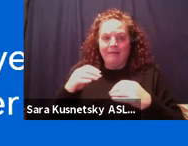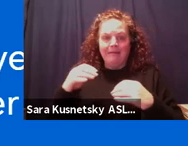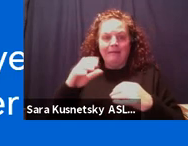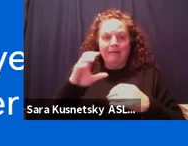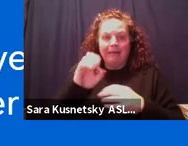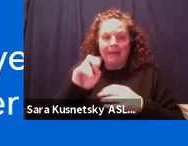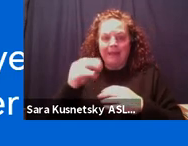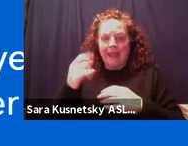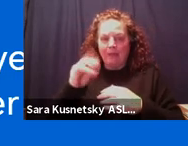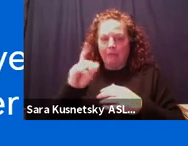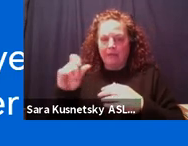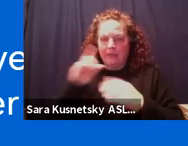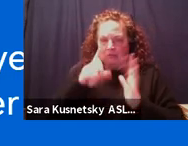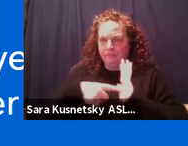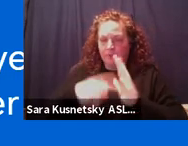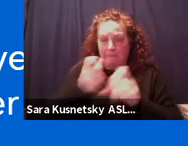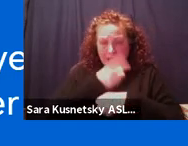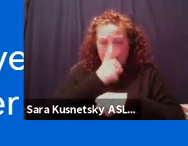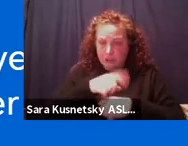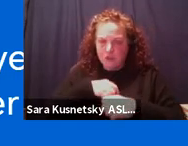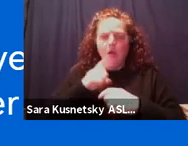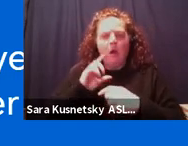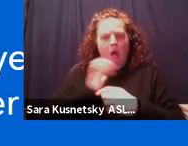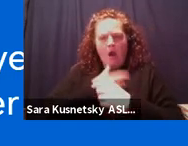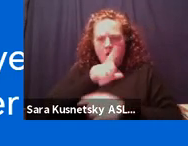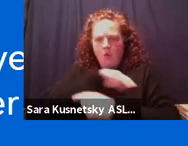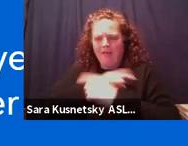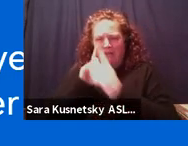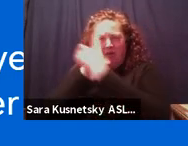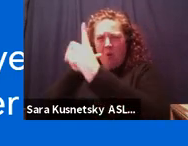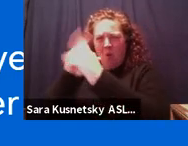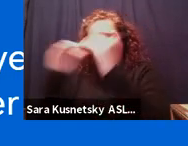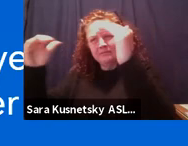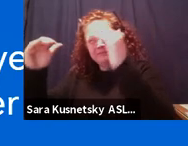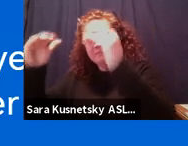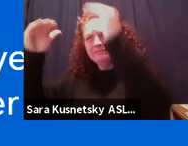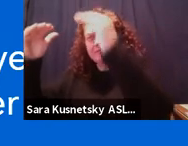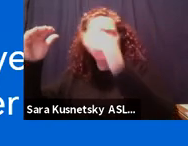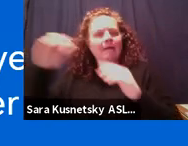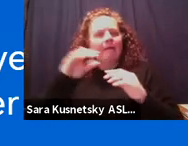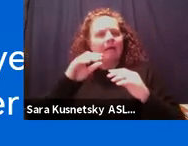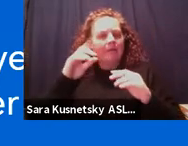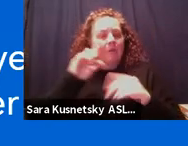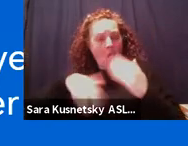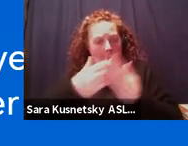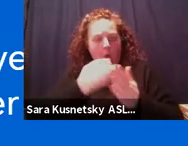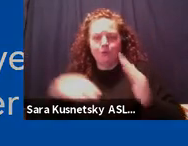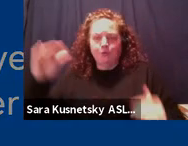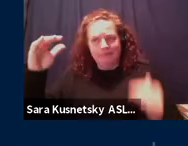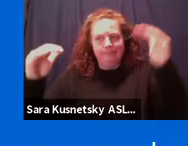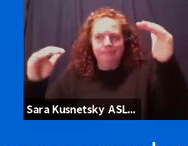we focus on making sure we raise the bar in quality, we are also making an equity-based investment.